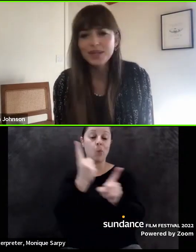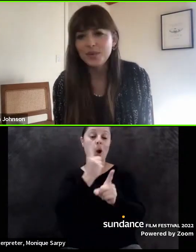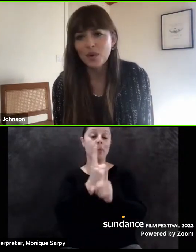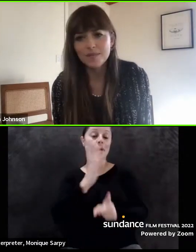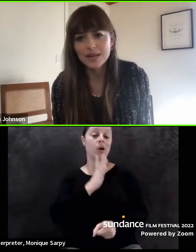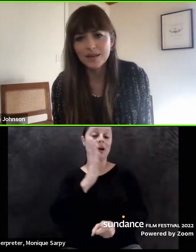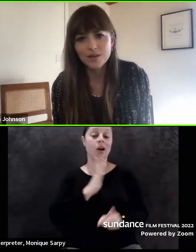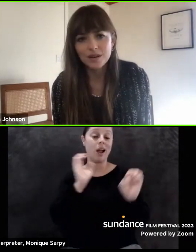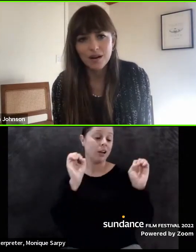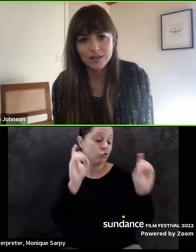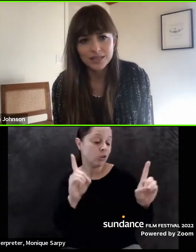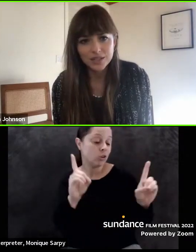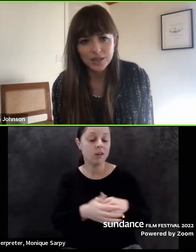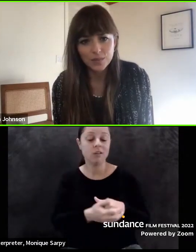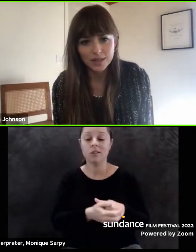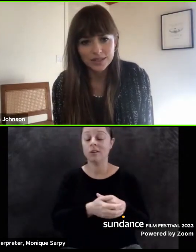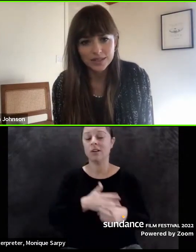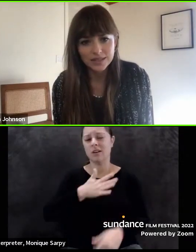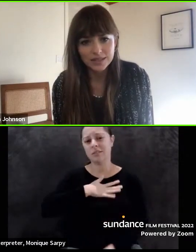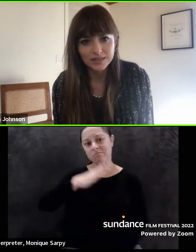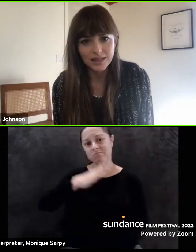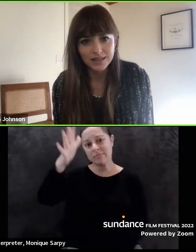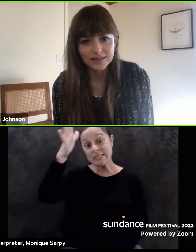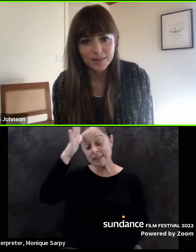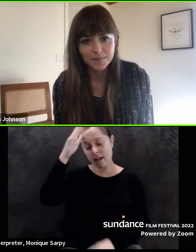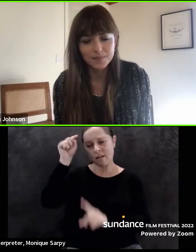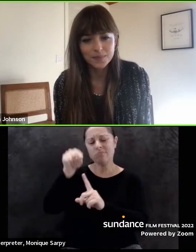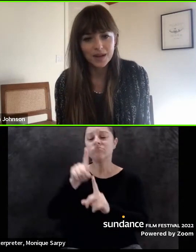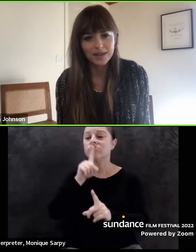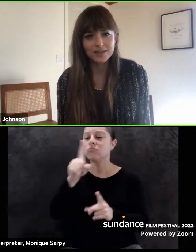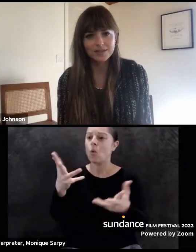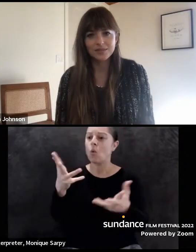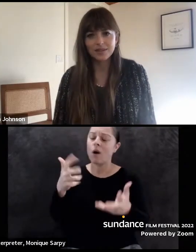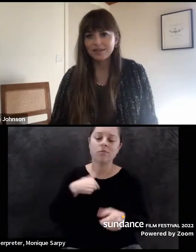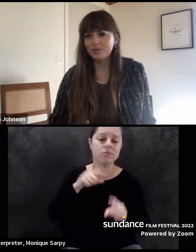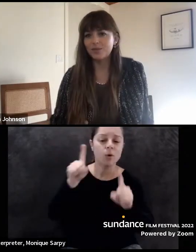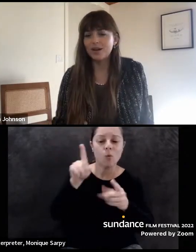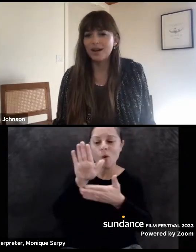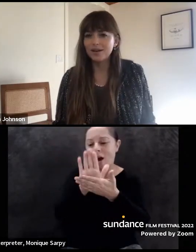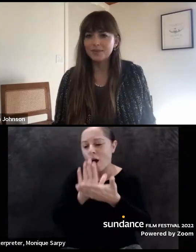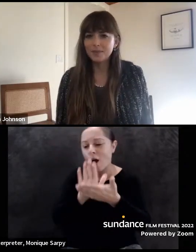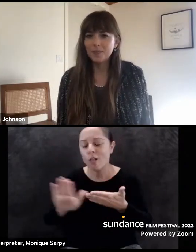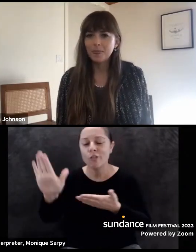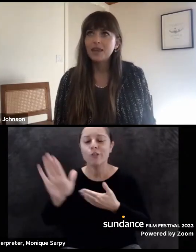my dad really wanted me to go to college. He wanted some kind of,